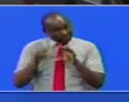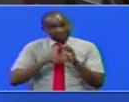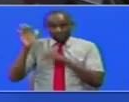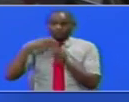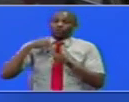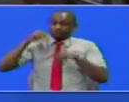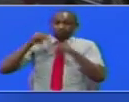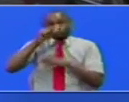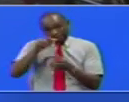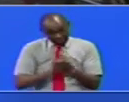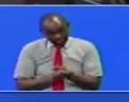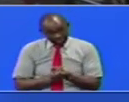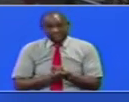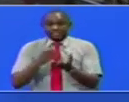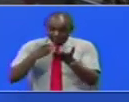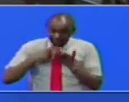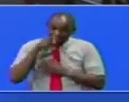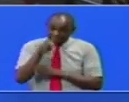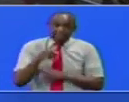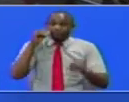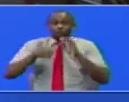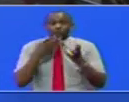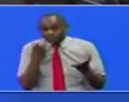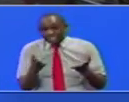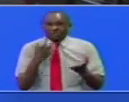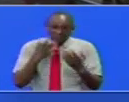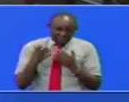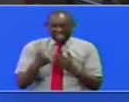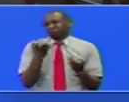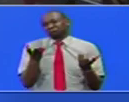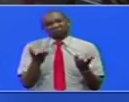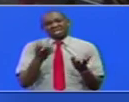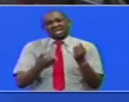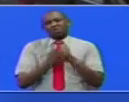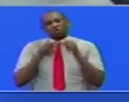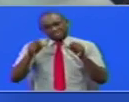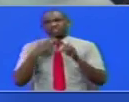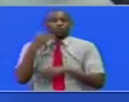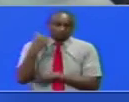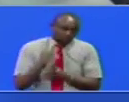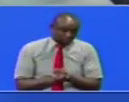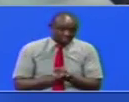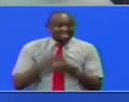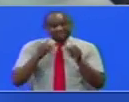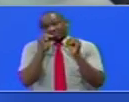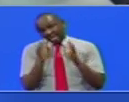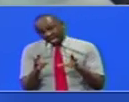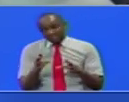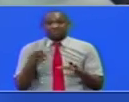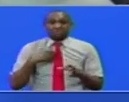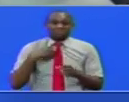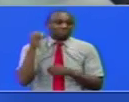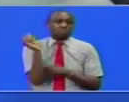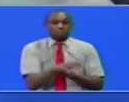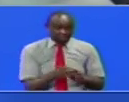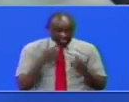to vote for that report. They'll debate it and vote to see whether it has any merits or it lacks merit. If it lacks merit, then it will be